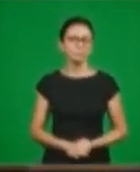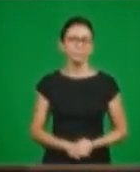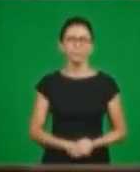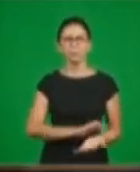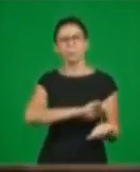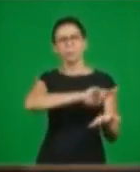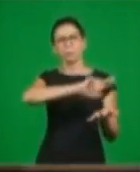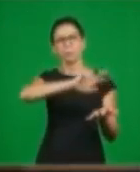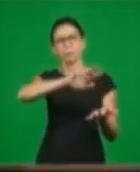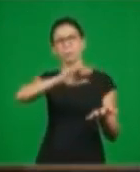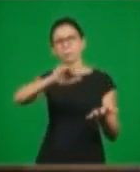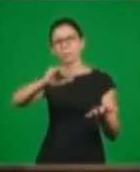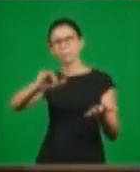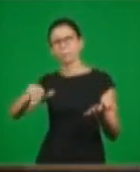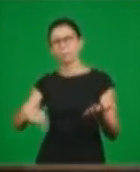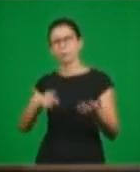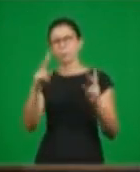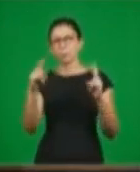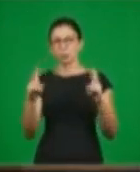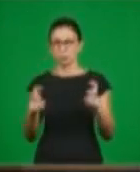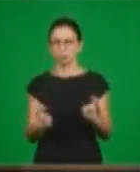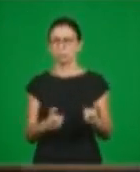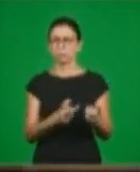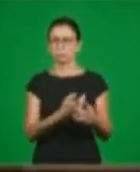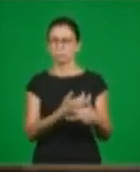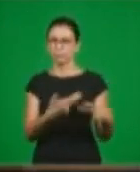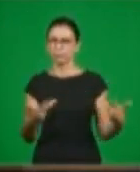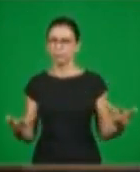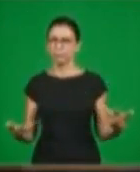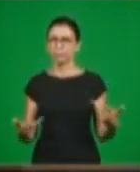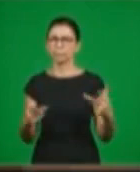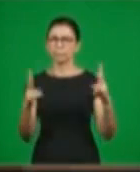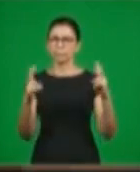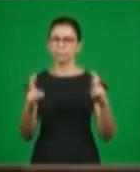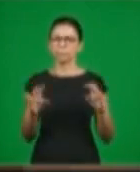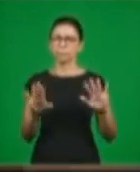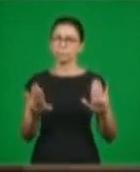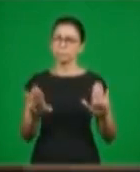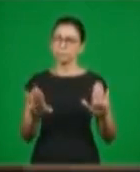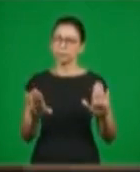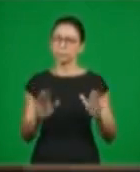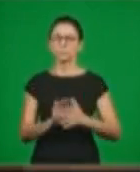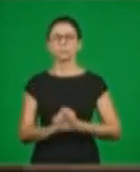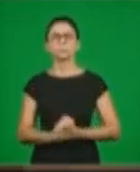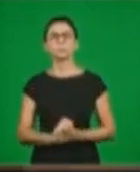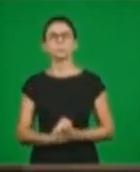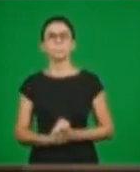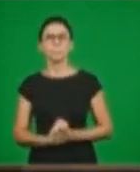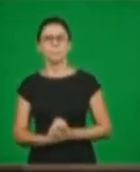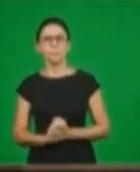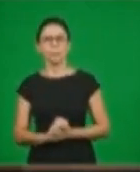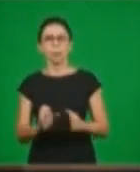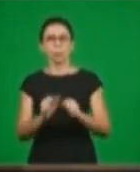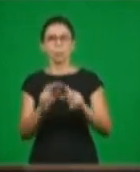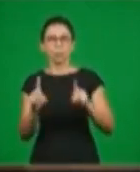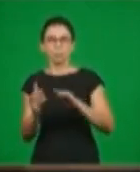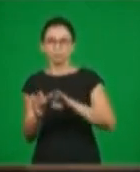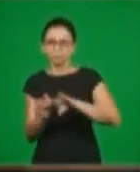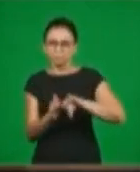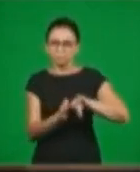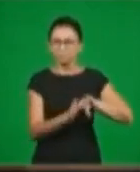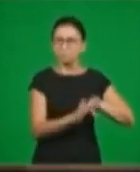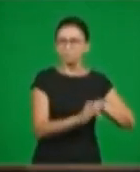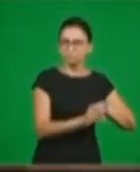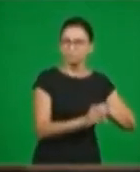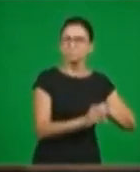Oh, we could and ended up just talking about this. But we are focusing, you know. So we left to the